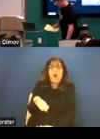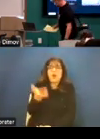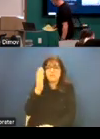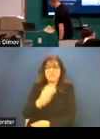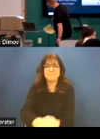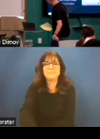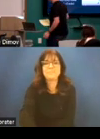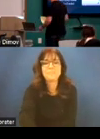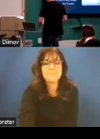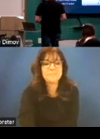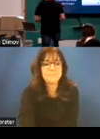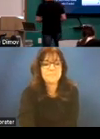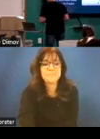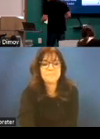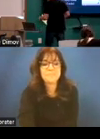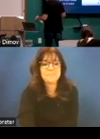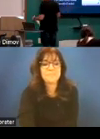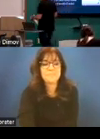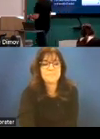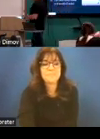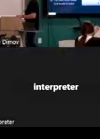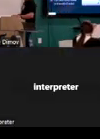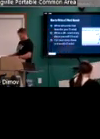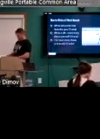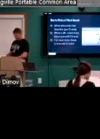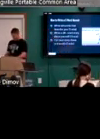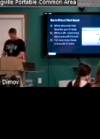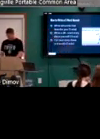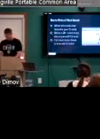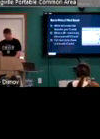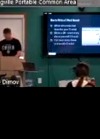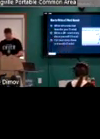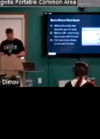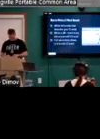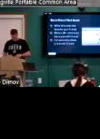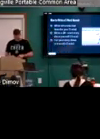a good place.